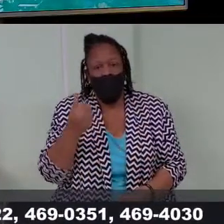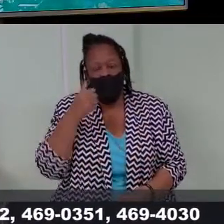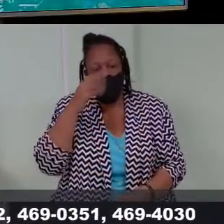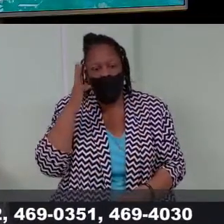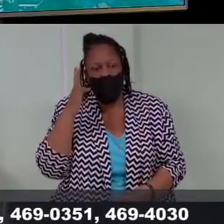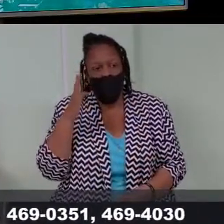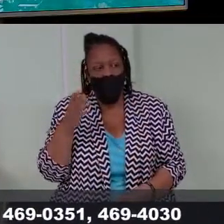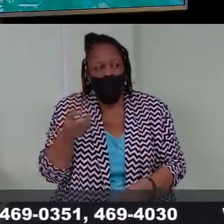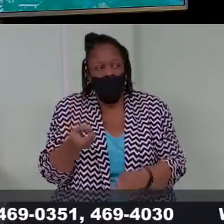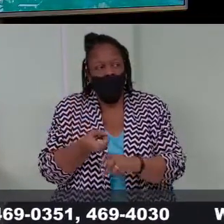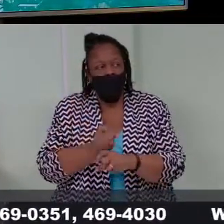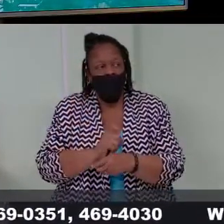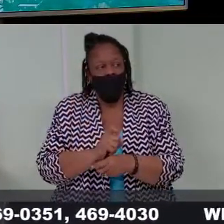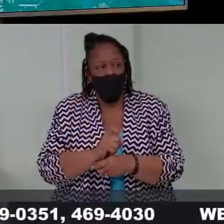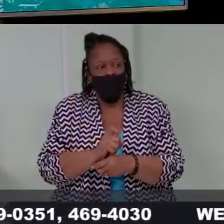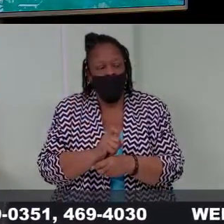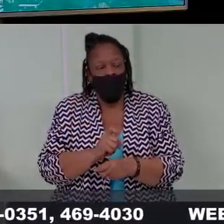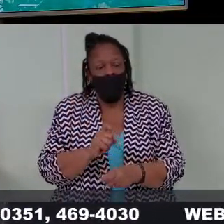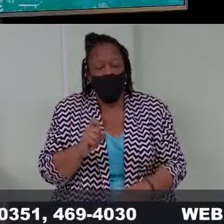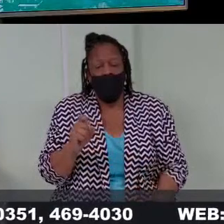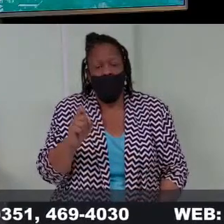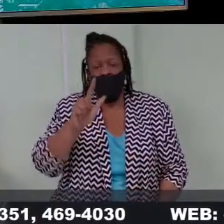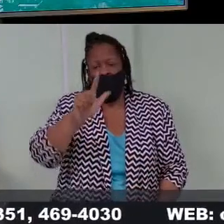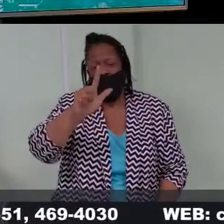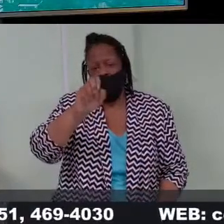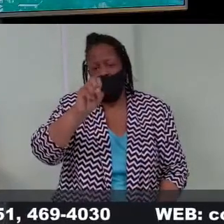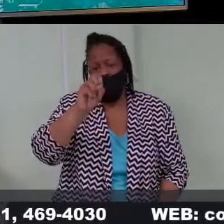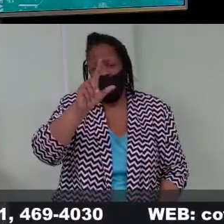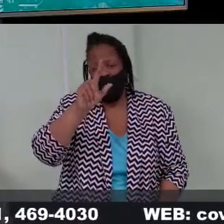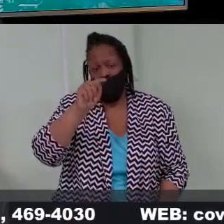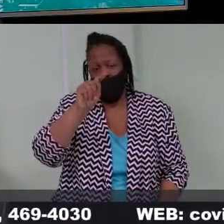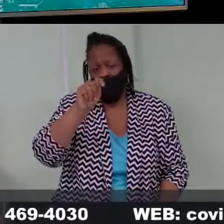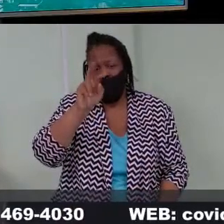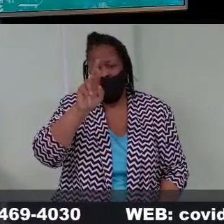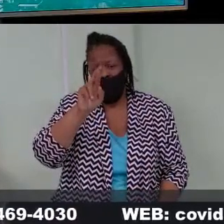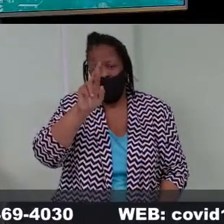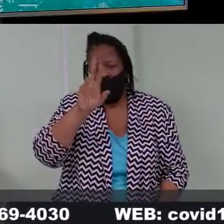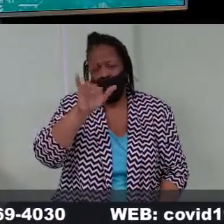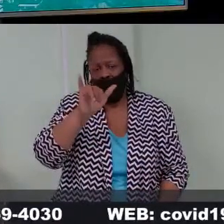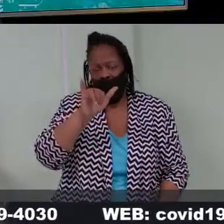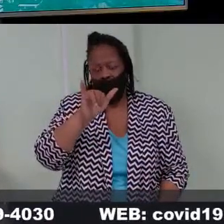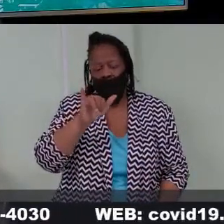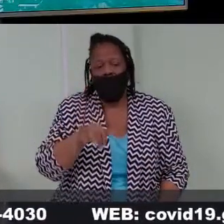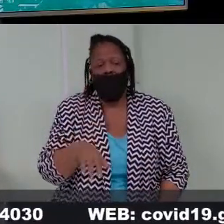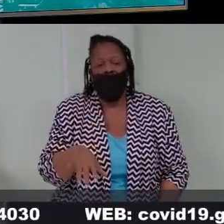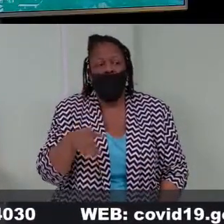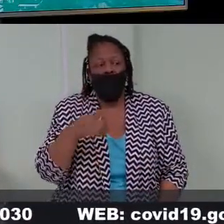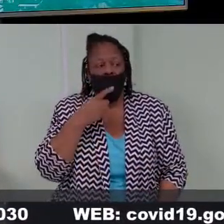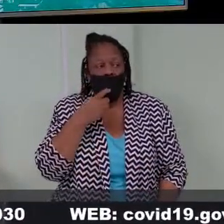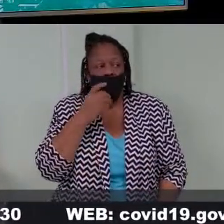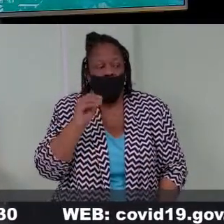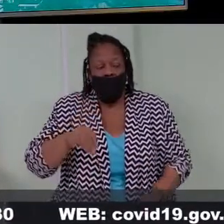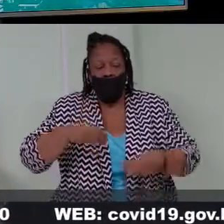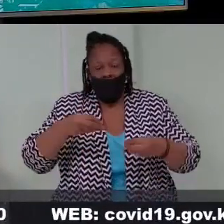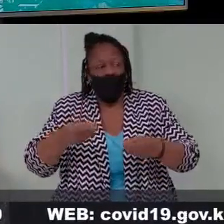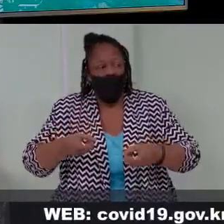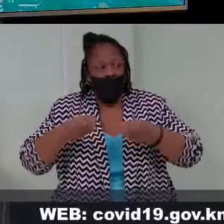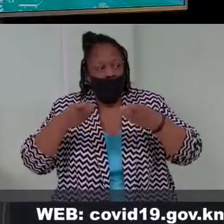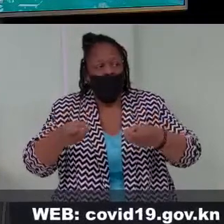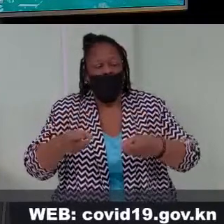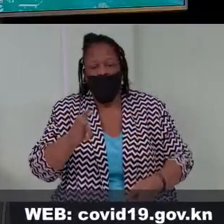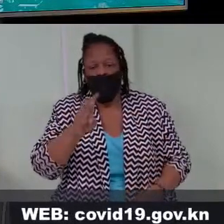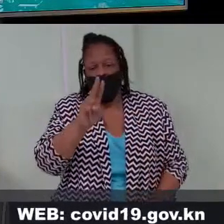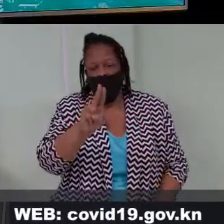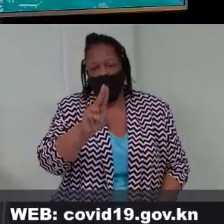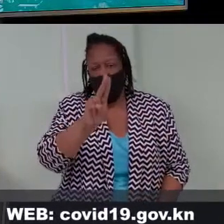of Caribbean Lottery, who will make a presentation of 200 masks that she is donating